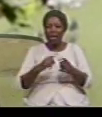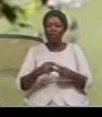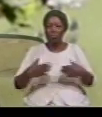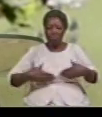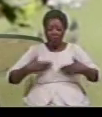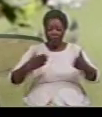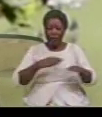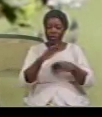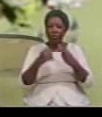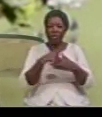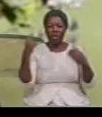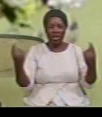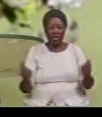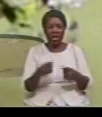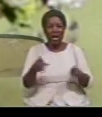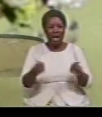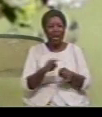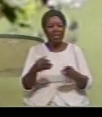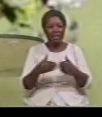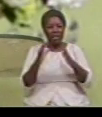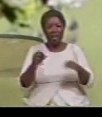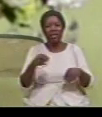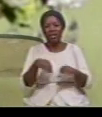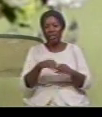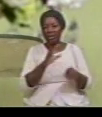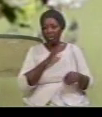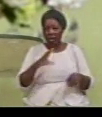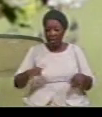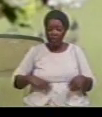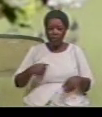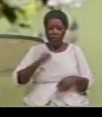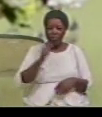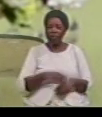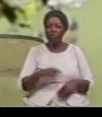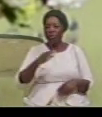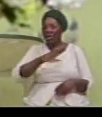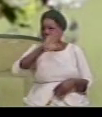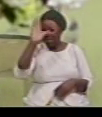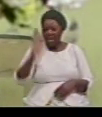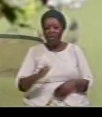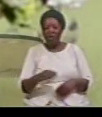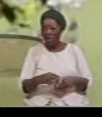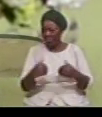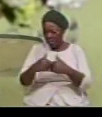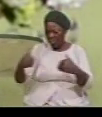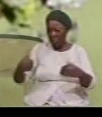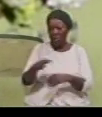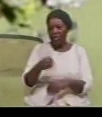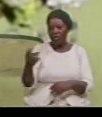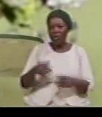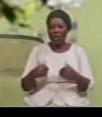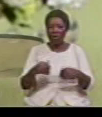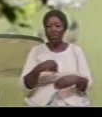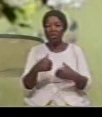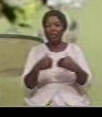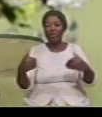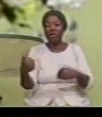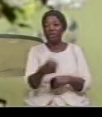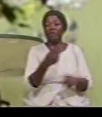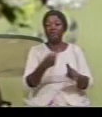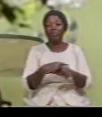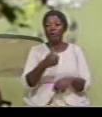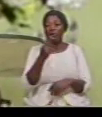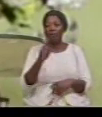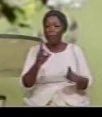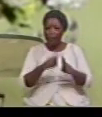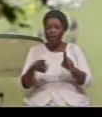be impartial in exercising their duty. Sin must never be excused among members in the church.